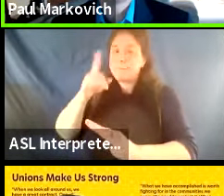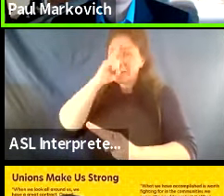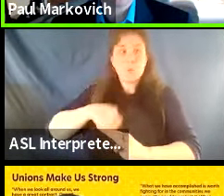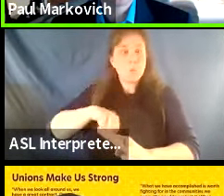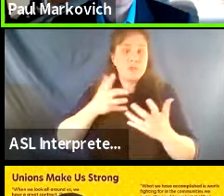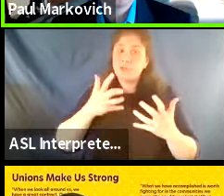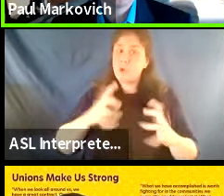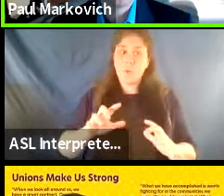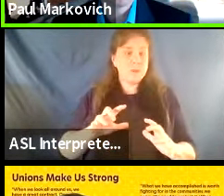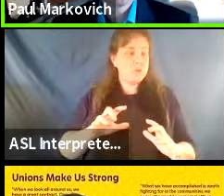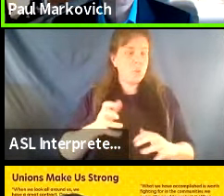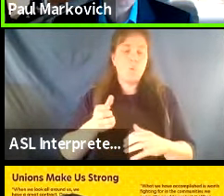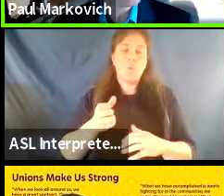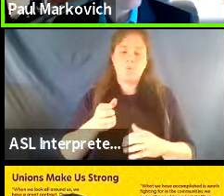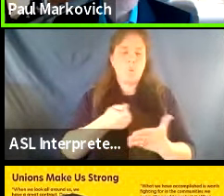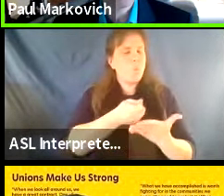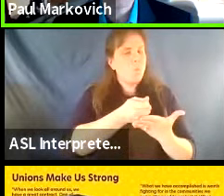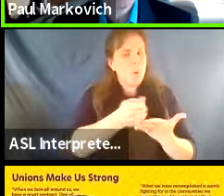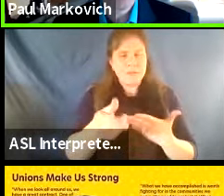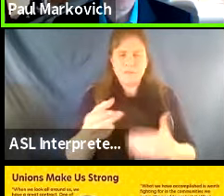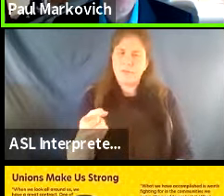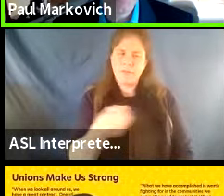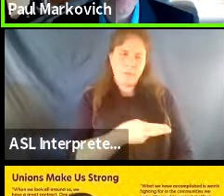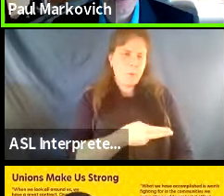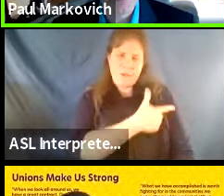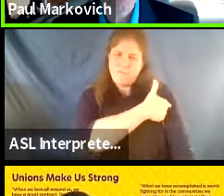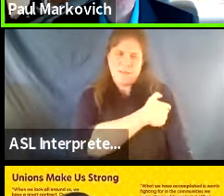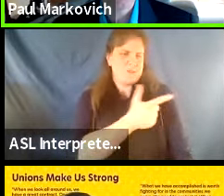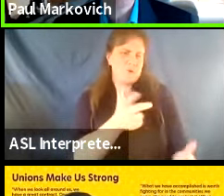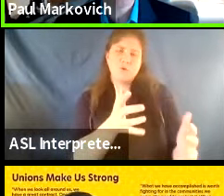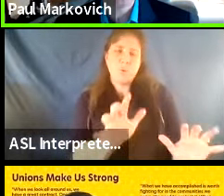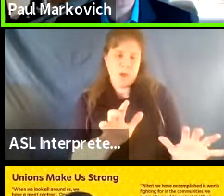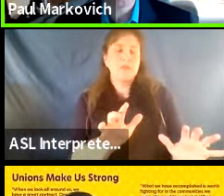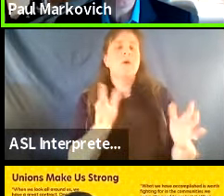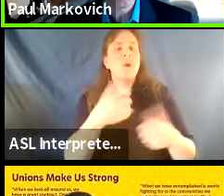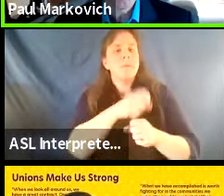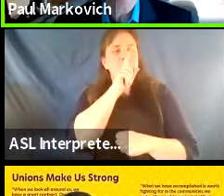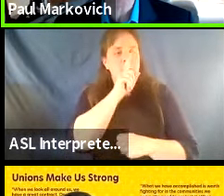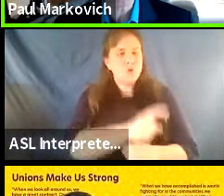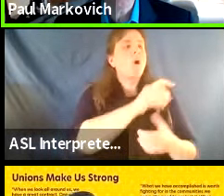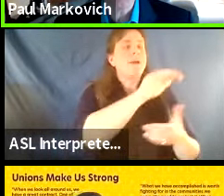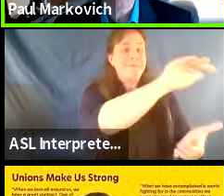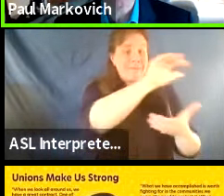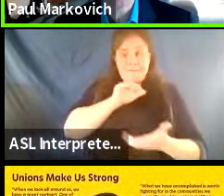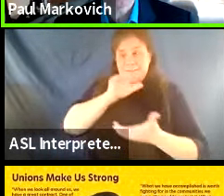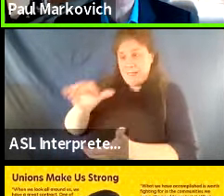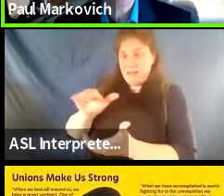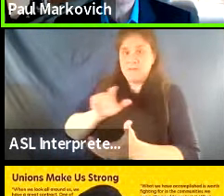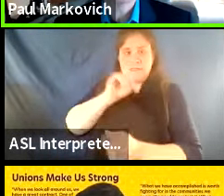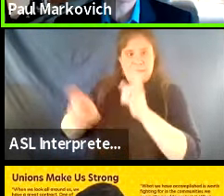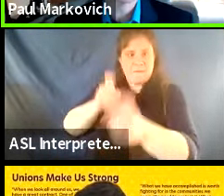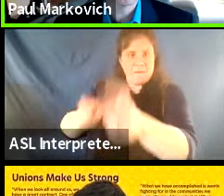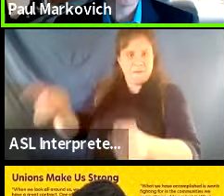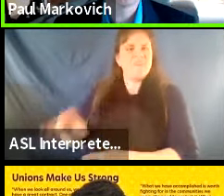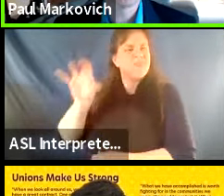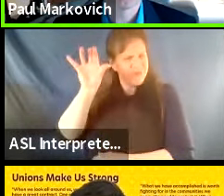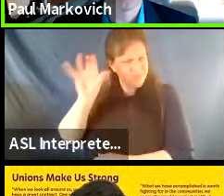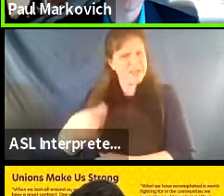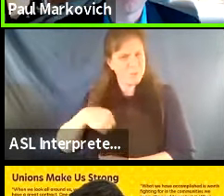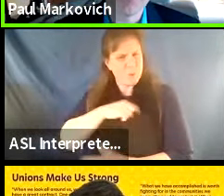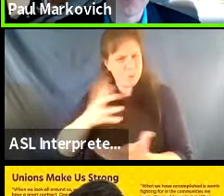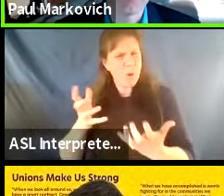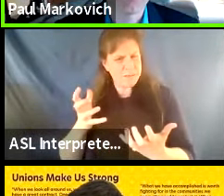communities and vaccinating them. So I don't have a clear answer, except to know that that's the place, that's where the magic is going to happen